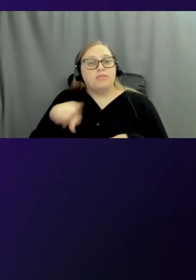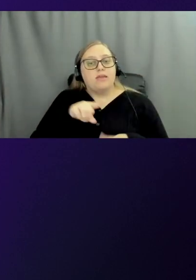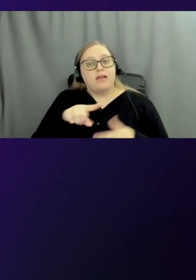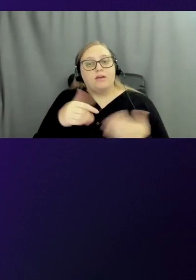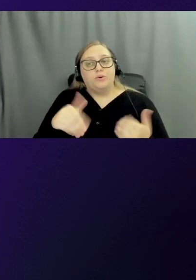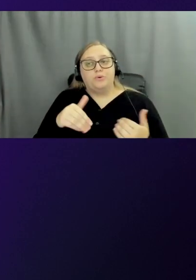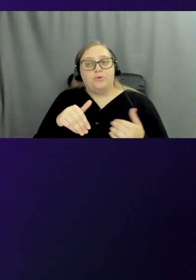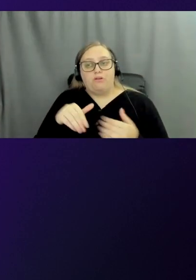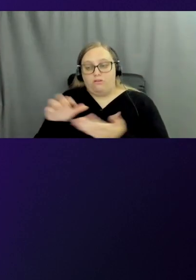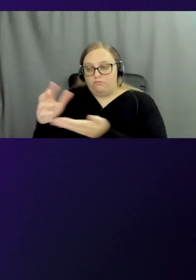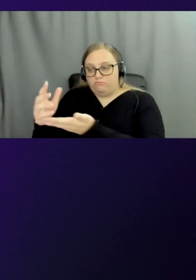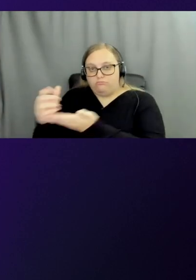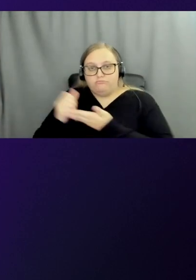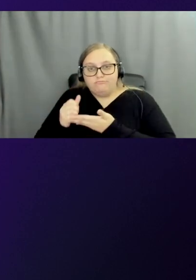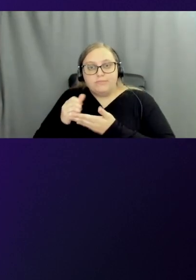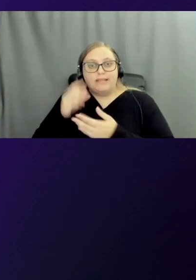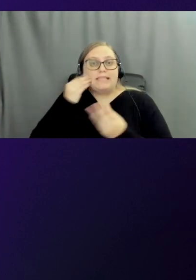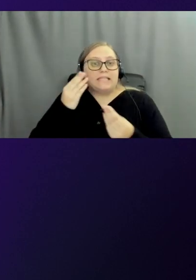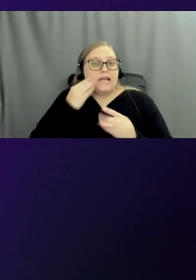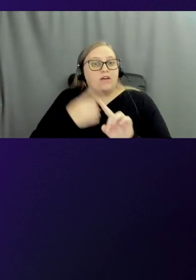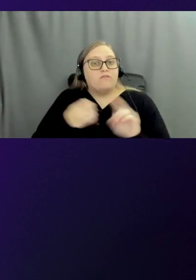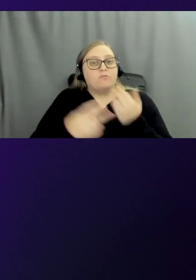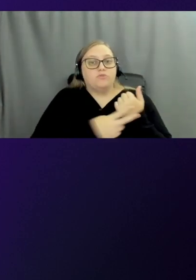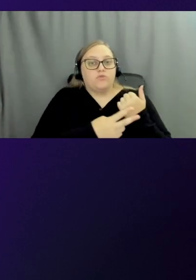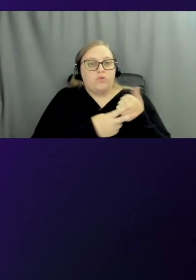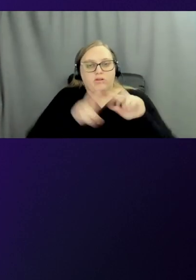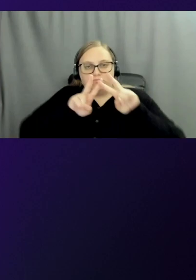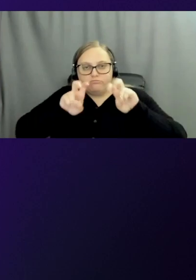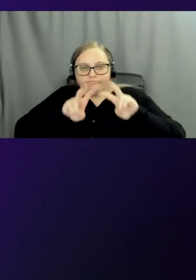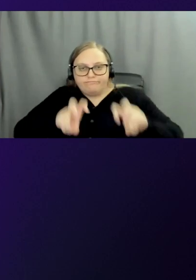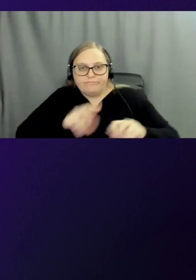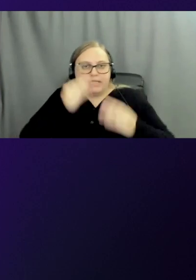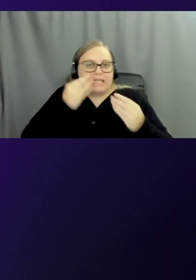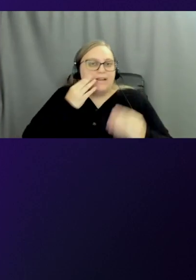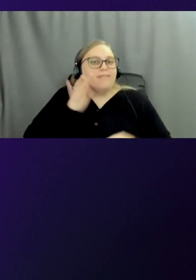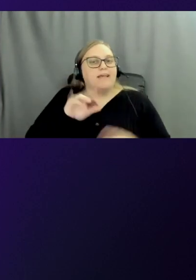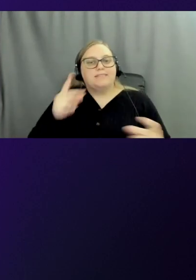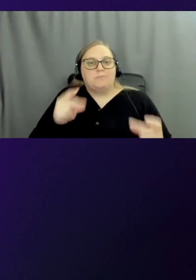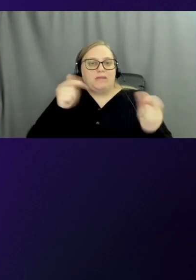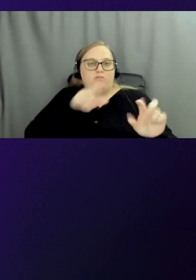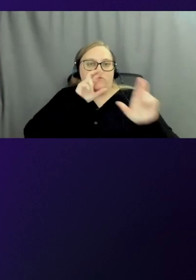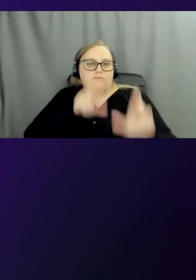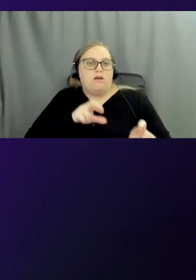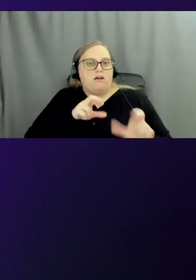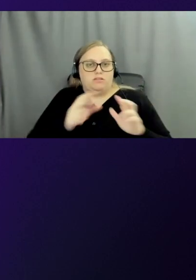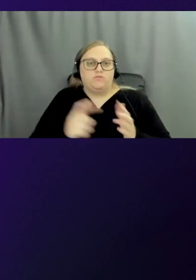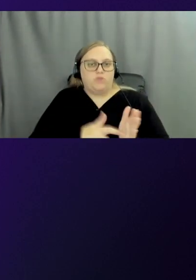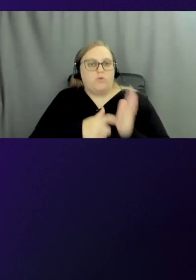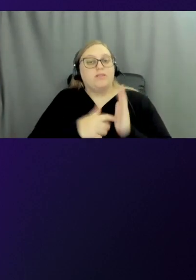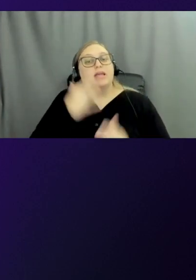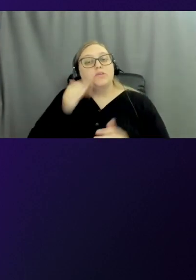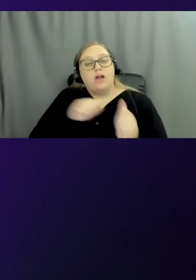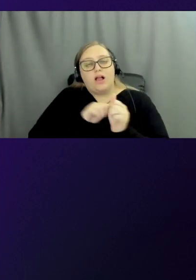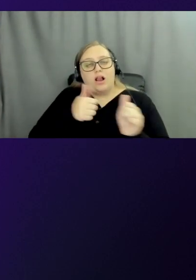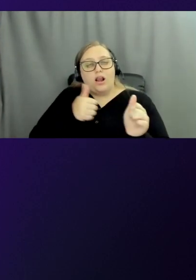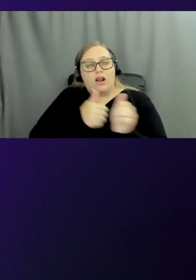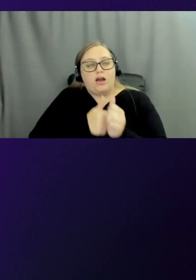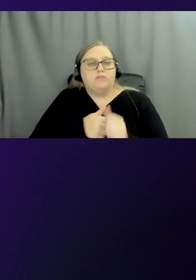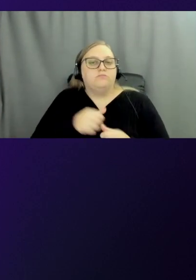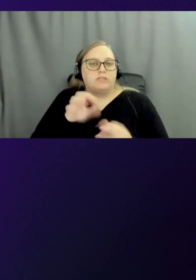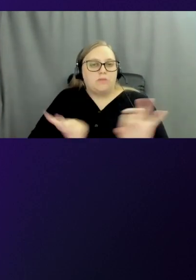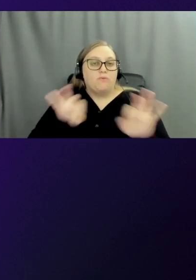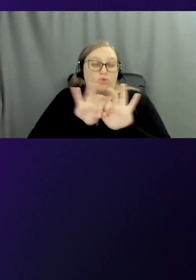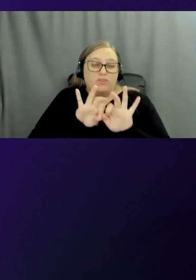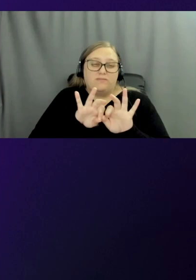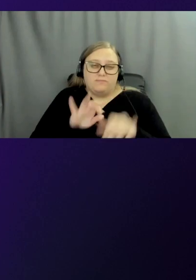data from the storage and they're analyzing their data. That's where immediate response is required. That's why latency matters. And that's the reason